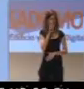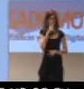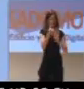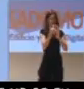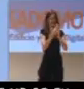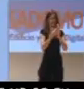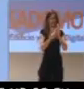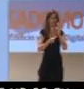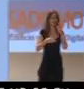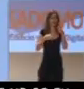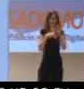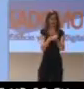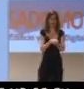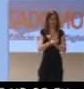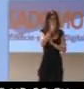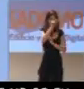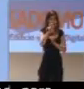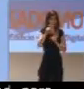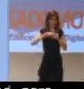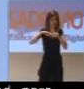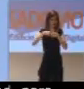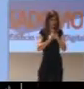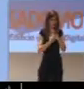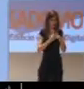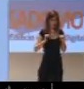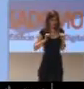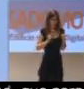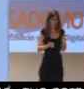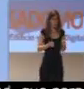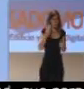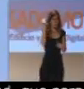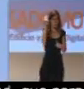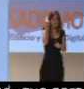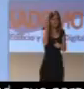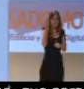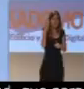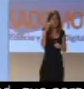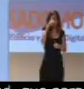knowledge. The accessibility criteria are there,